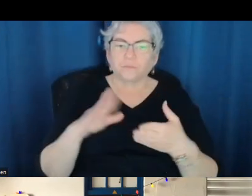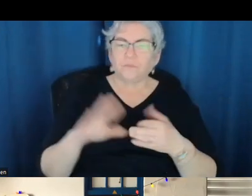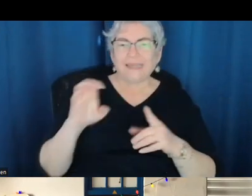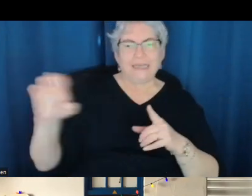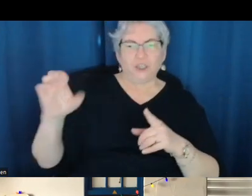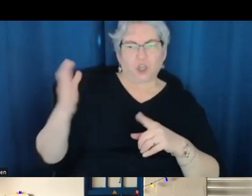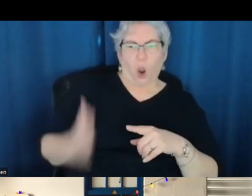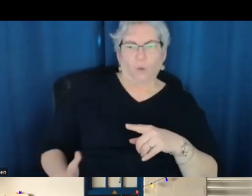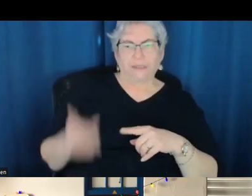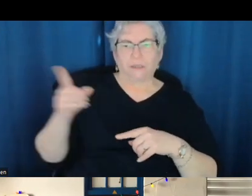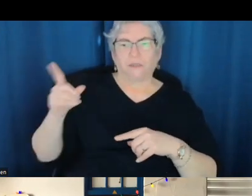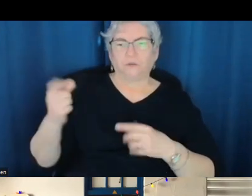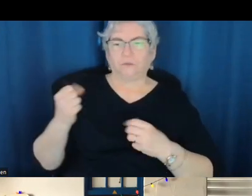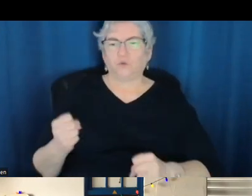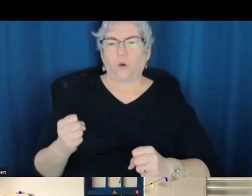Coast, but